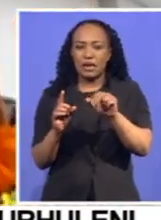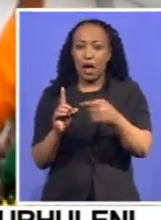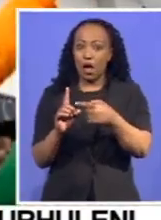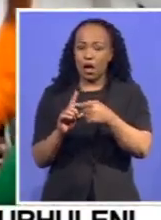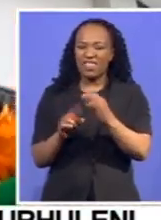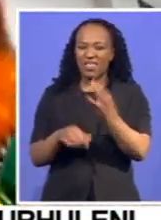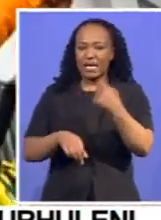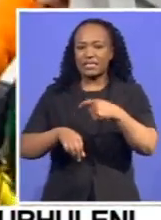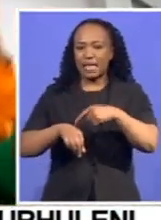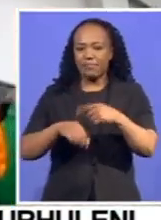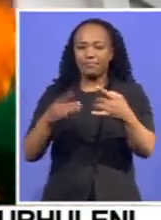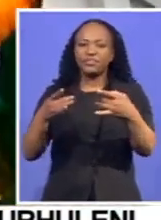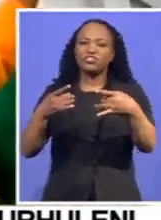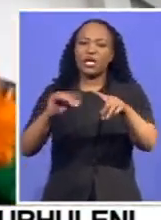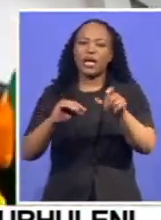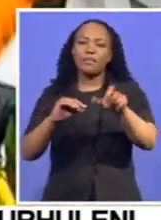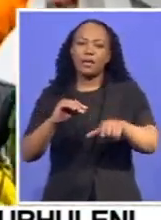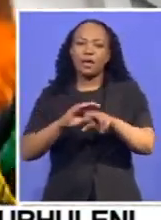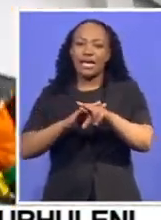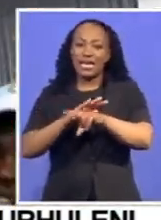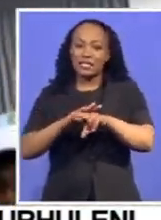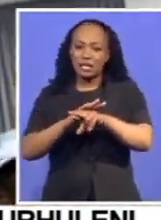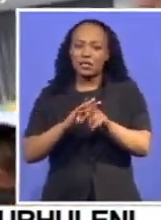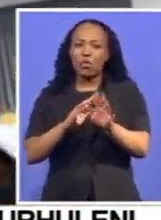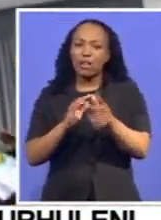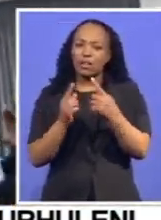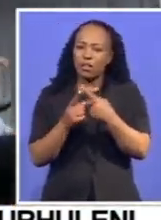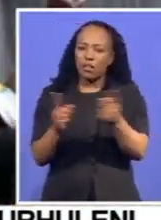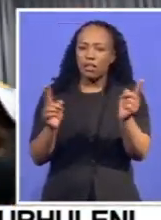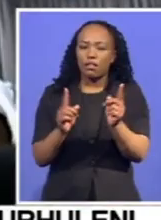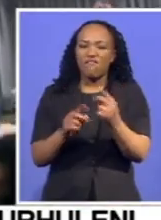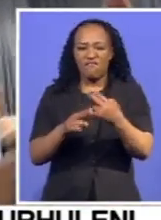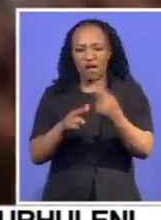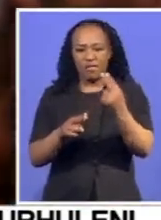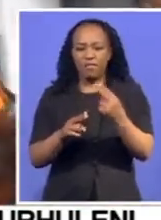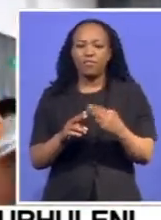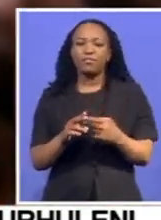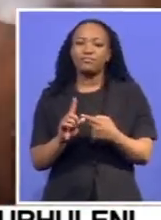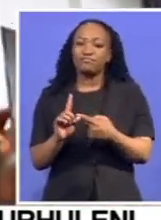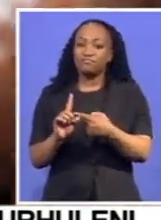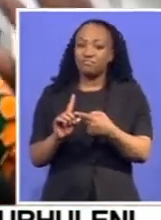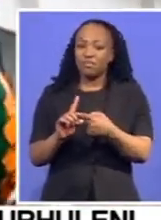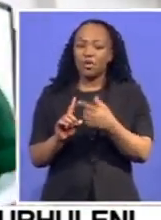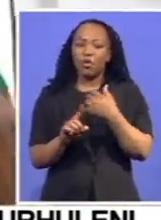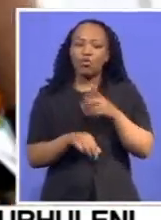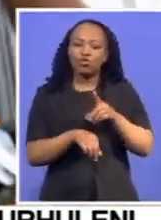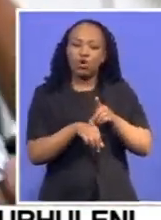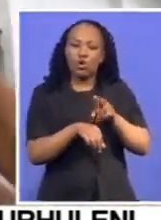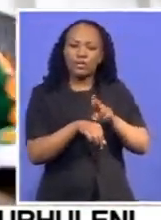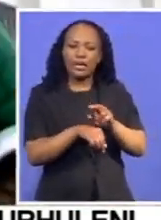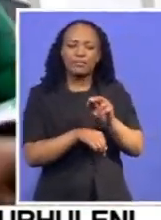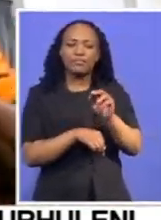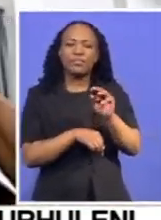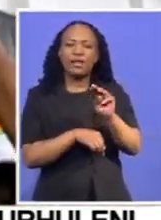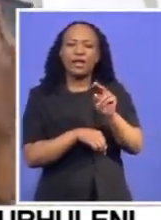region in its election, which is yet to be declared. Masina and Dr. Tlhakaza were neck and neck. However, Masina